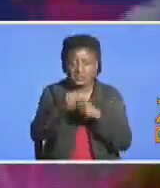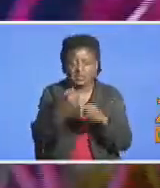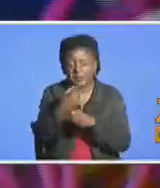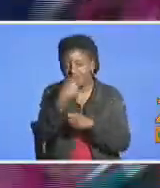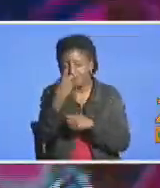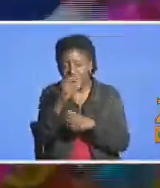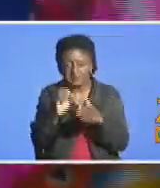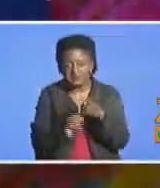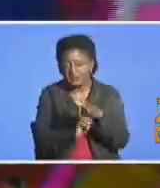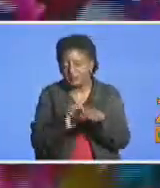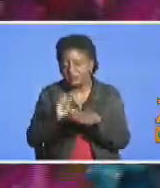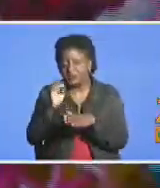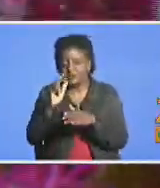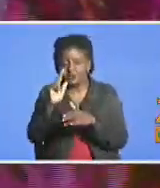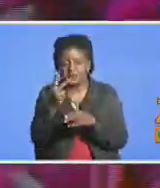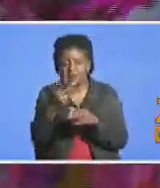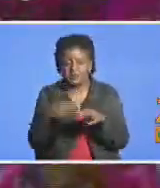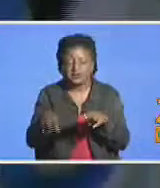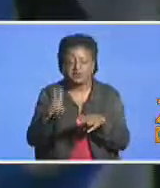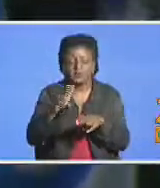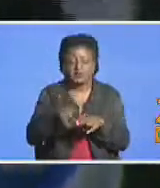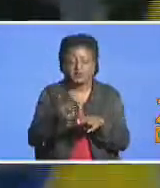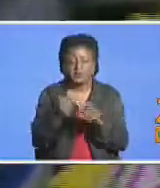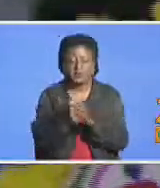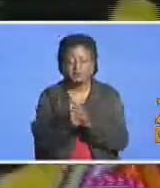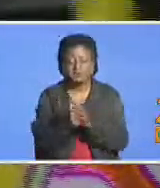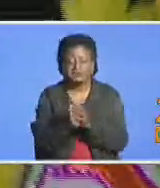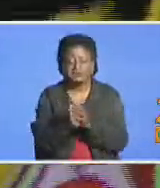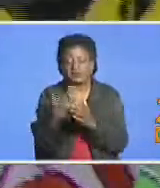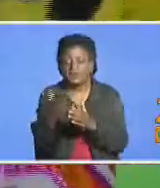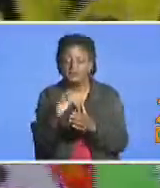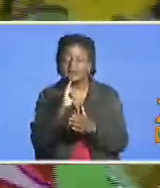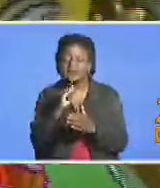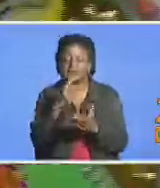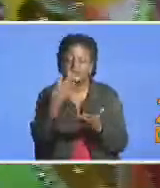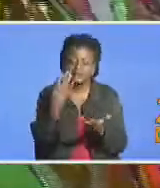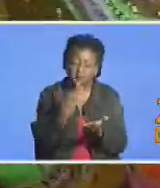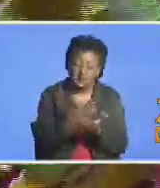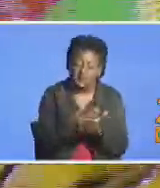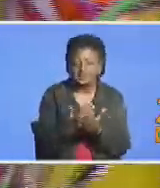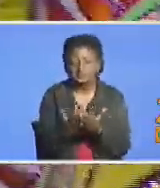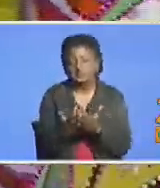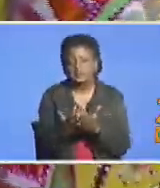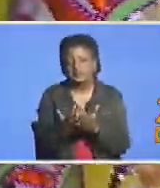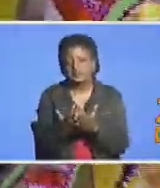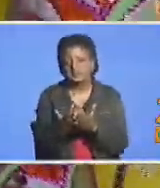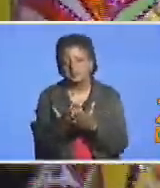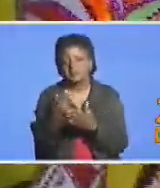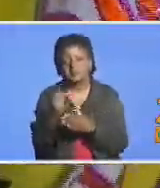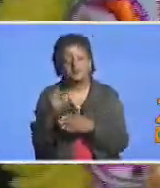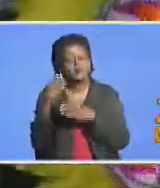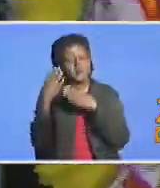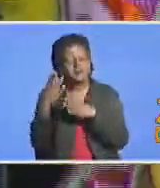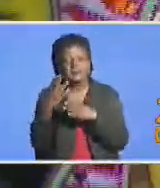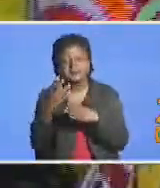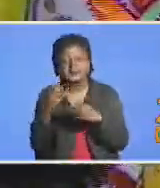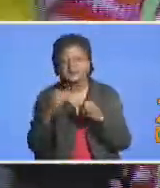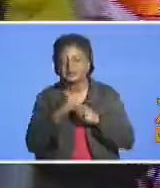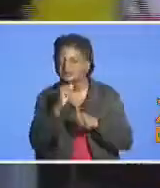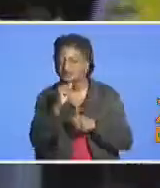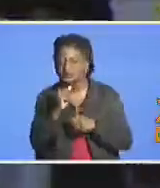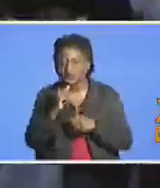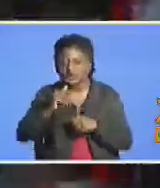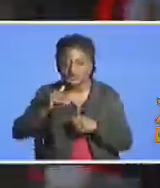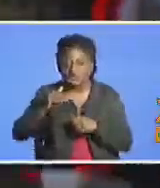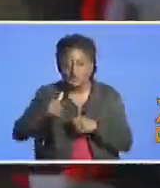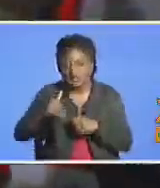says Junkanooers are eager to return to the shack. Then there's the financing. And so Corporate Bombers has not yet communicated